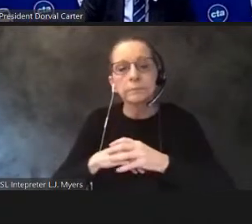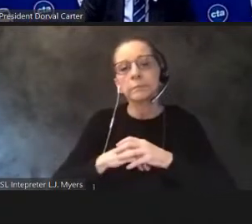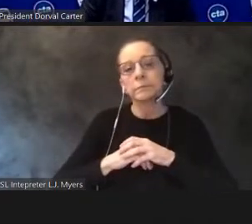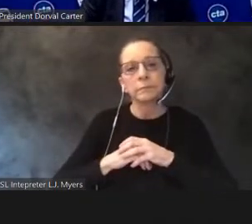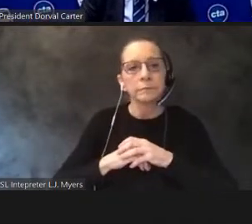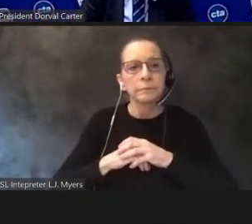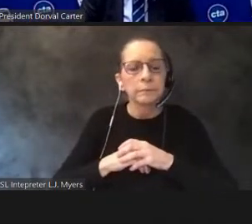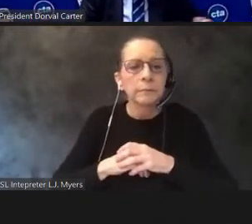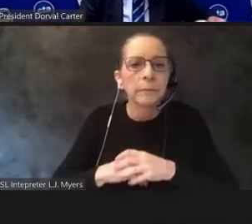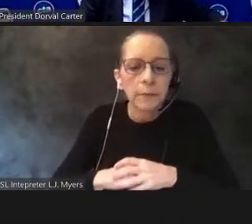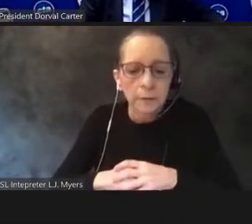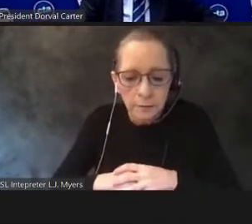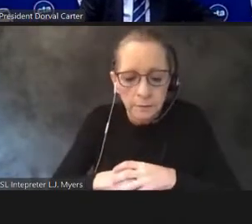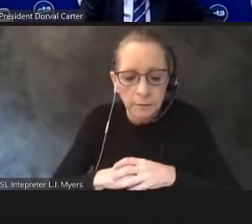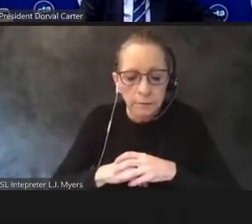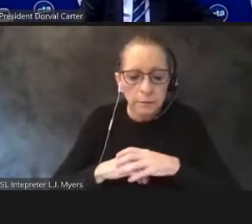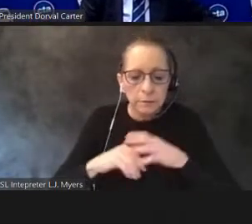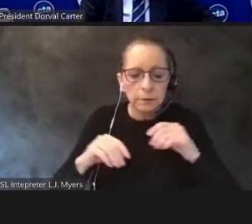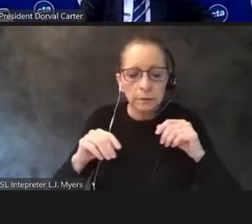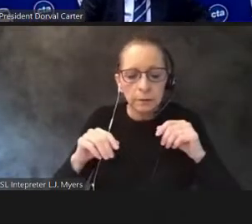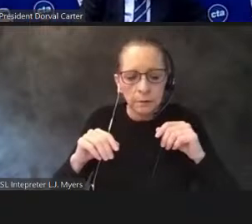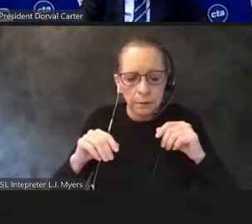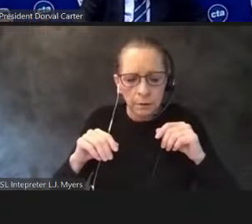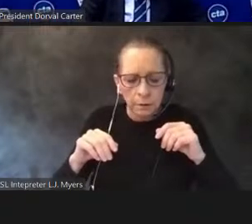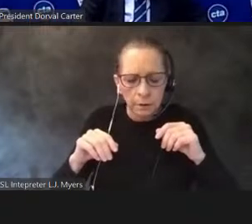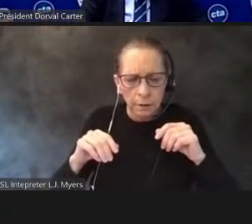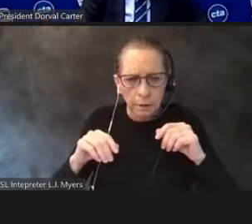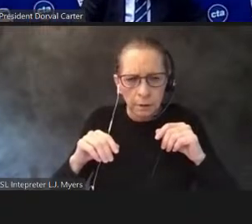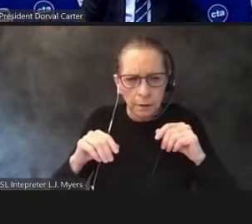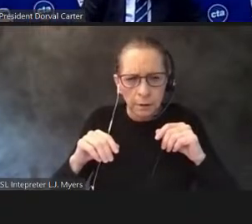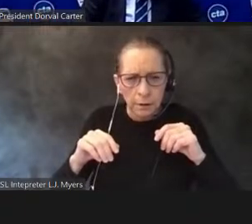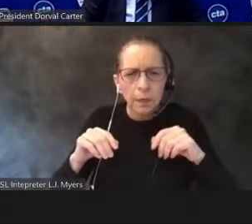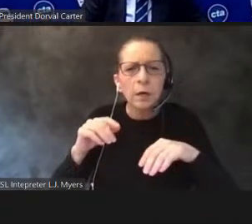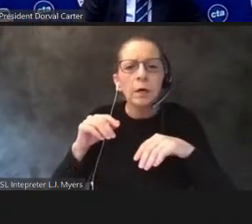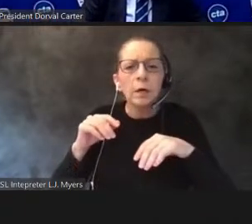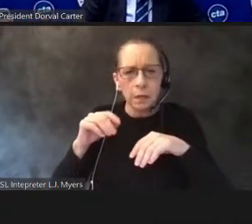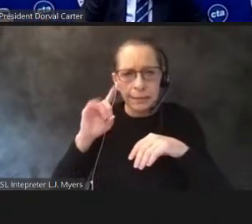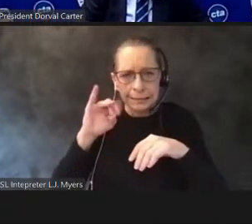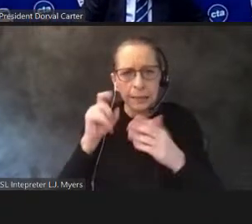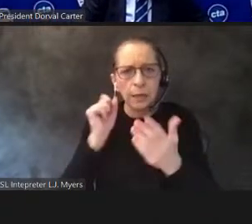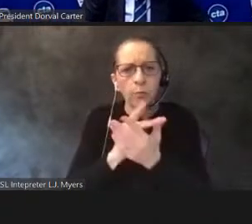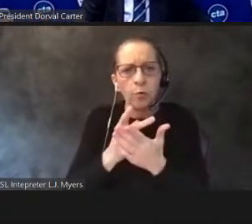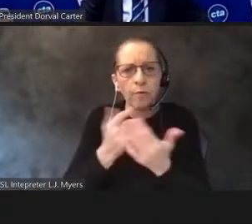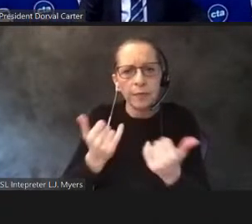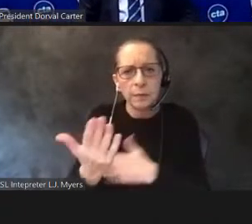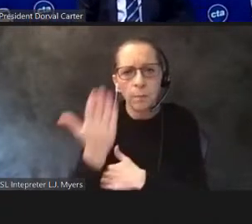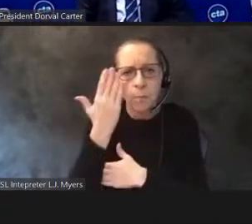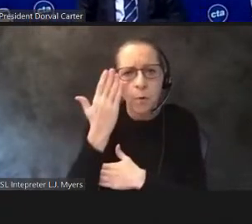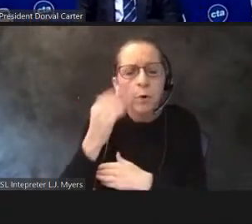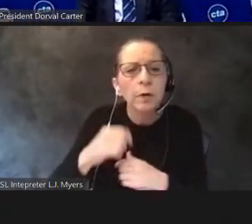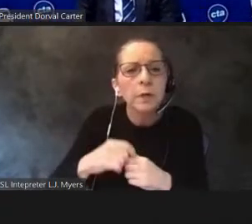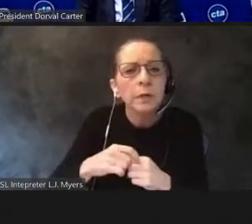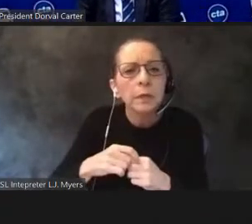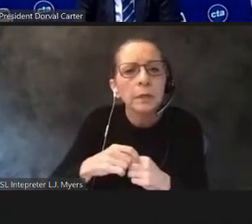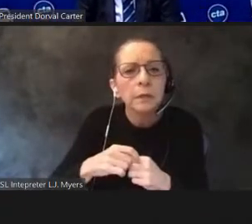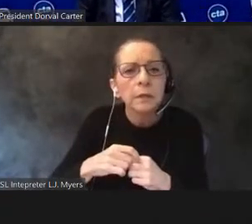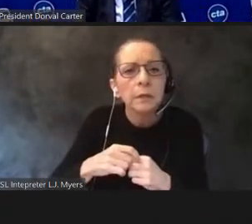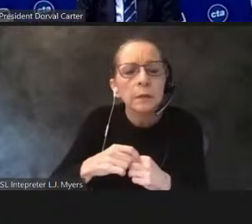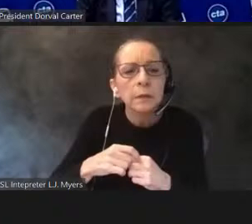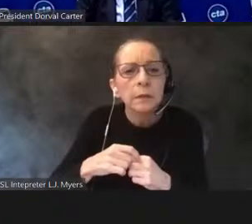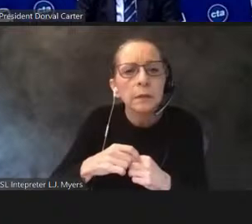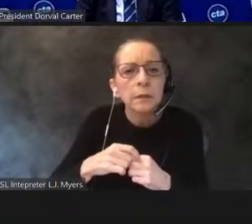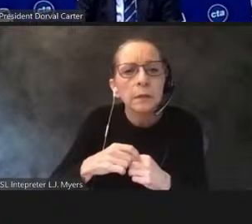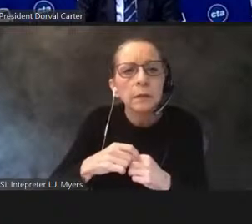The Committee on Finance, Audit, and Budget met earlier this morning via Zoom video teleconference.